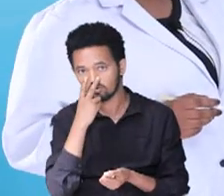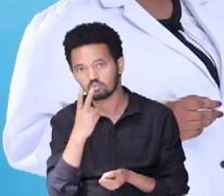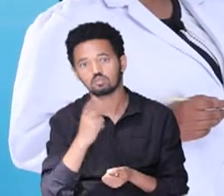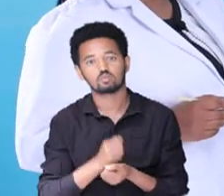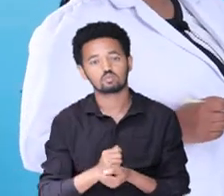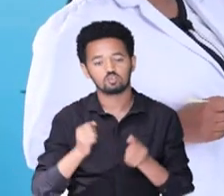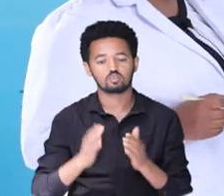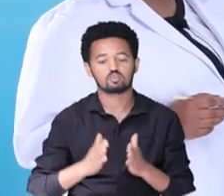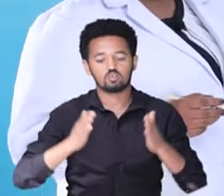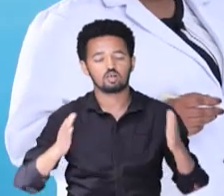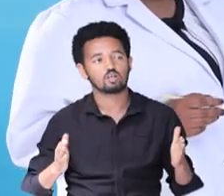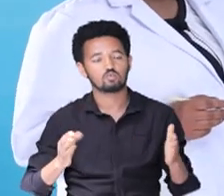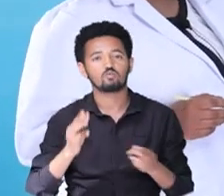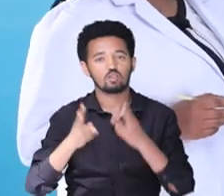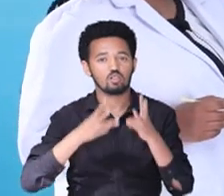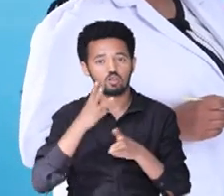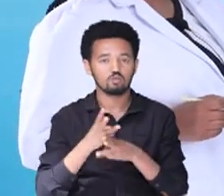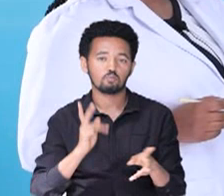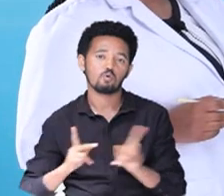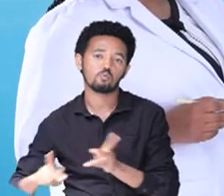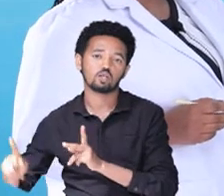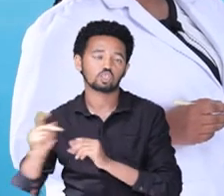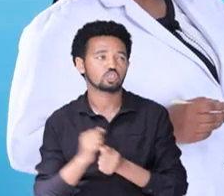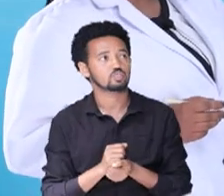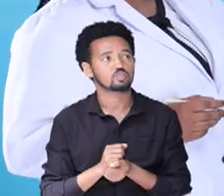the size of the world population.